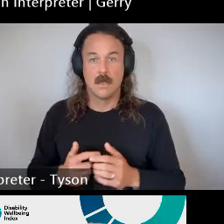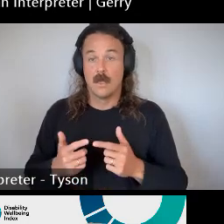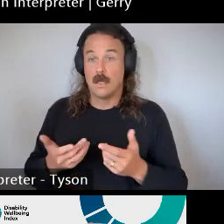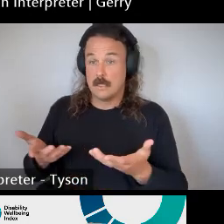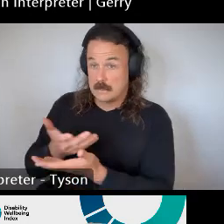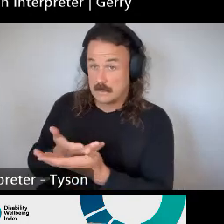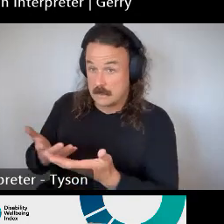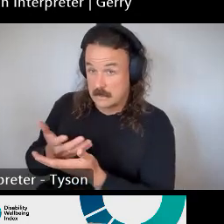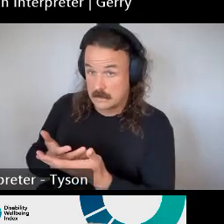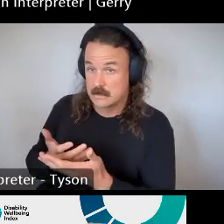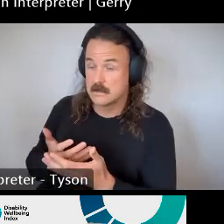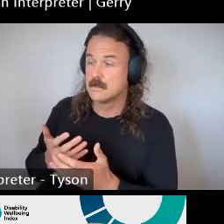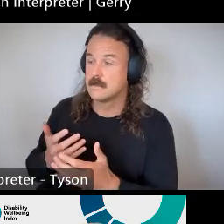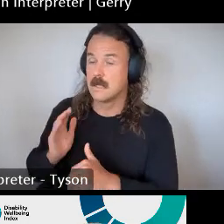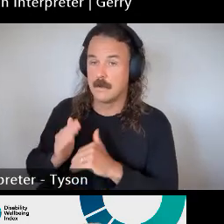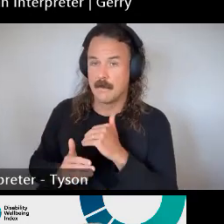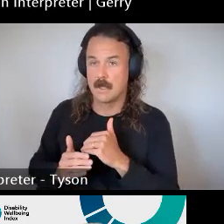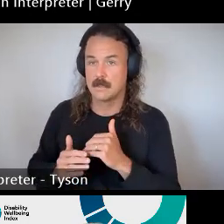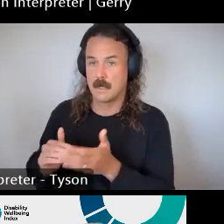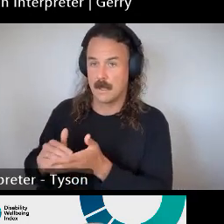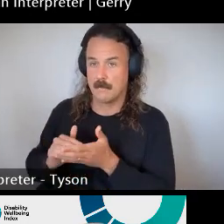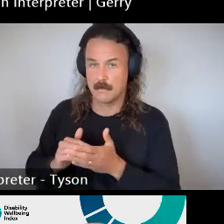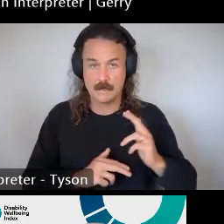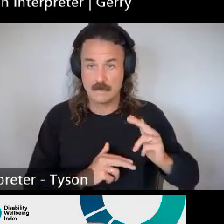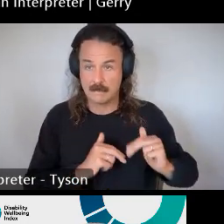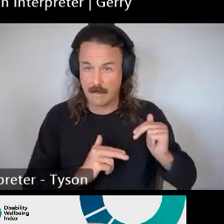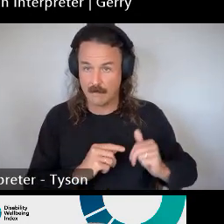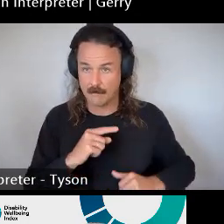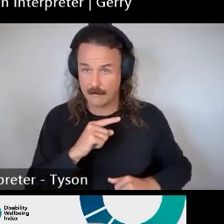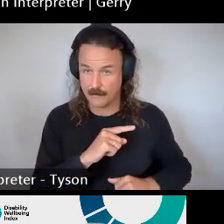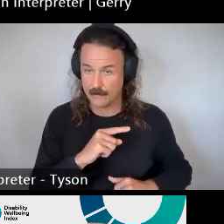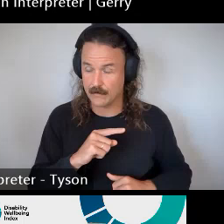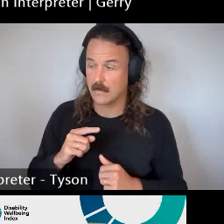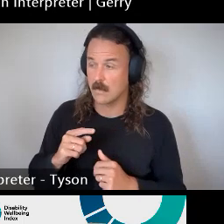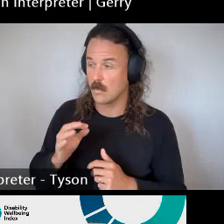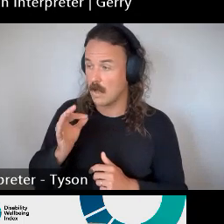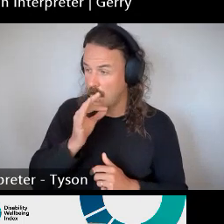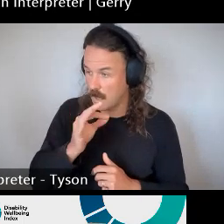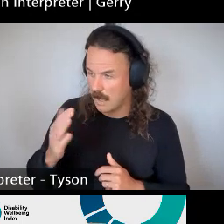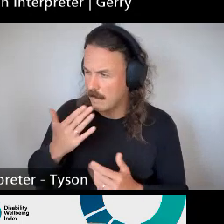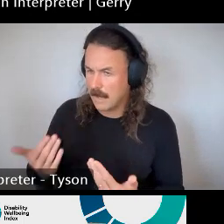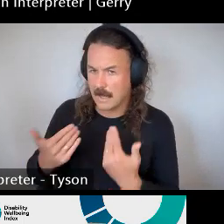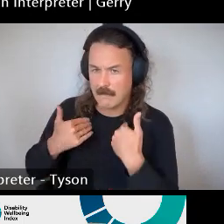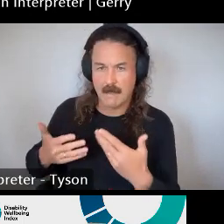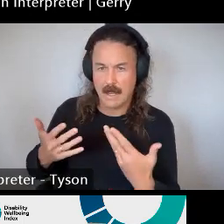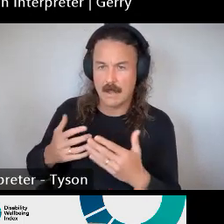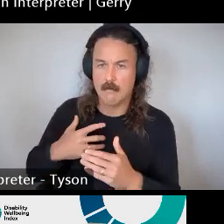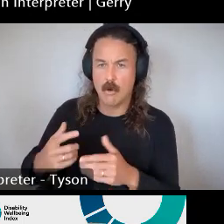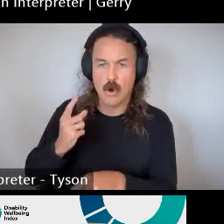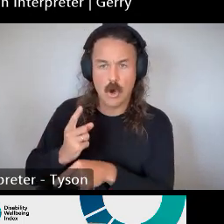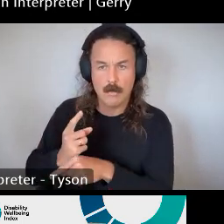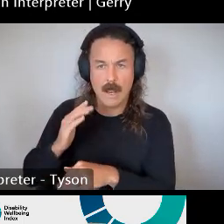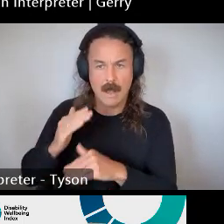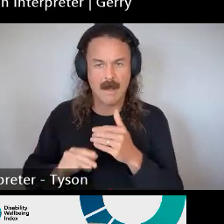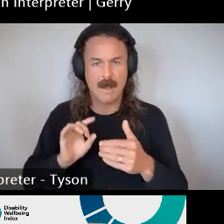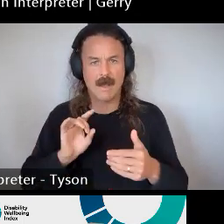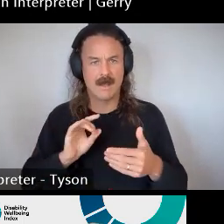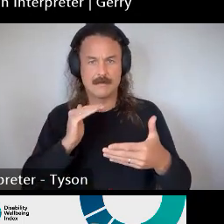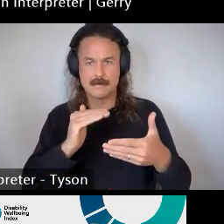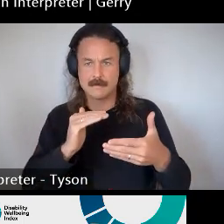are invited to provide initial comments on any of the life domains that may be matter, but is